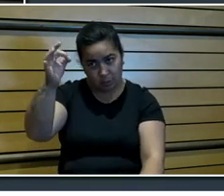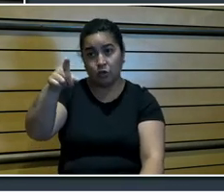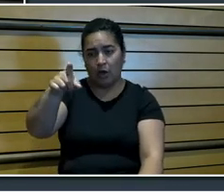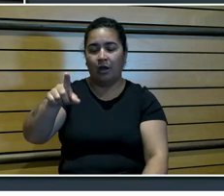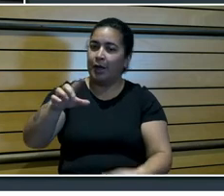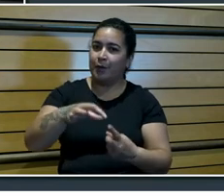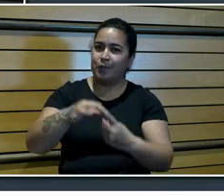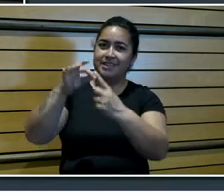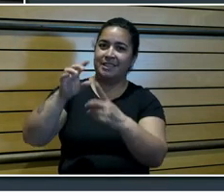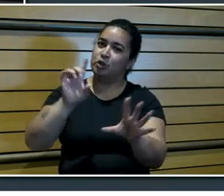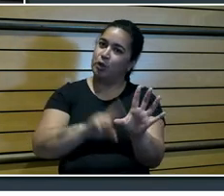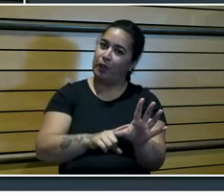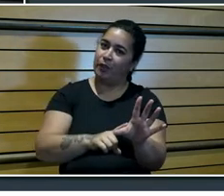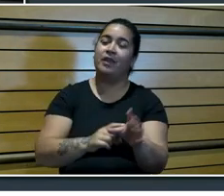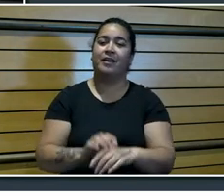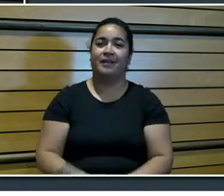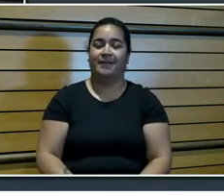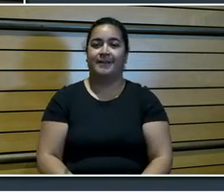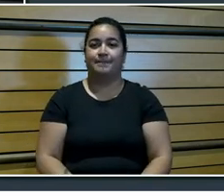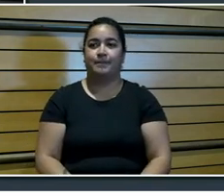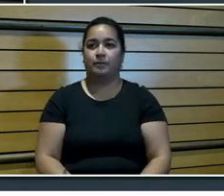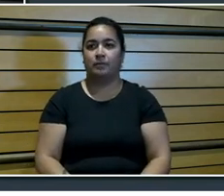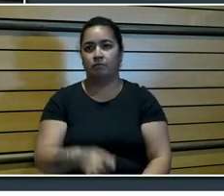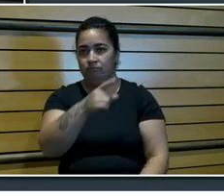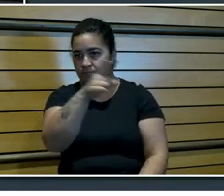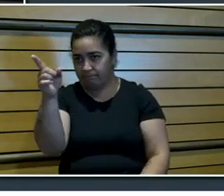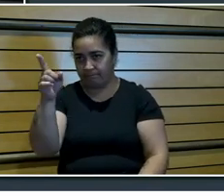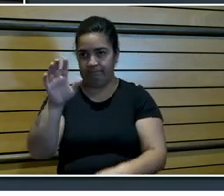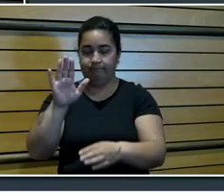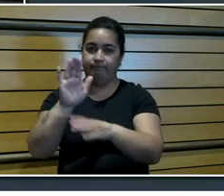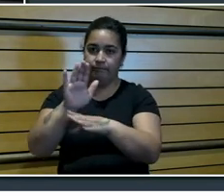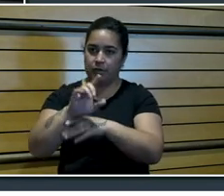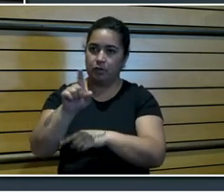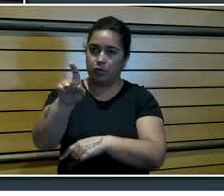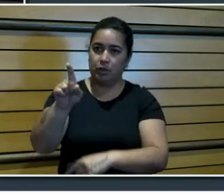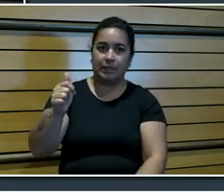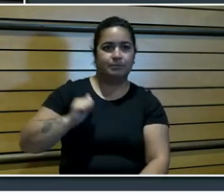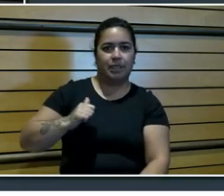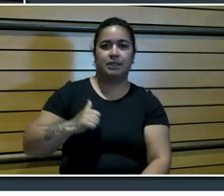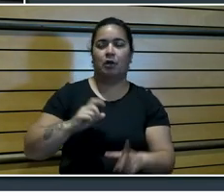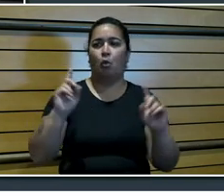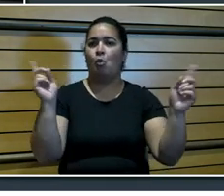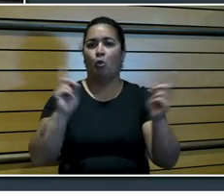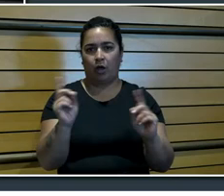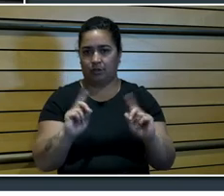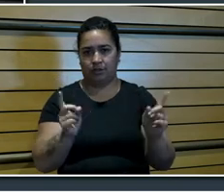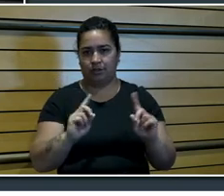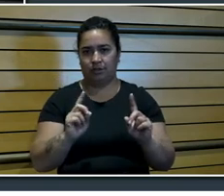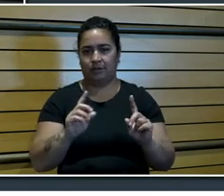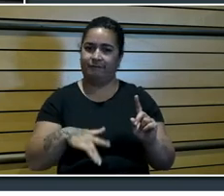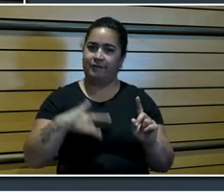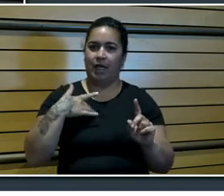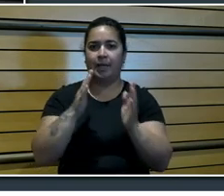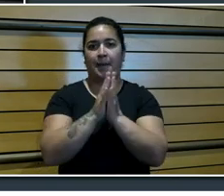youth, heading into this future, what is your expectation around what you hope Napier City will look like